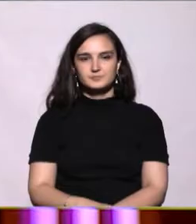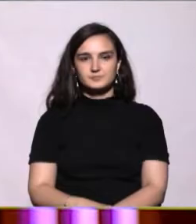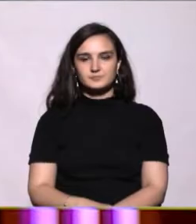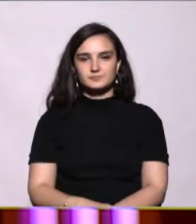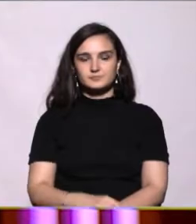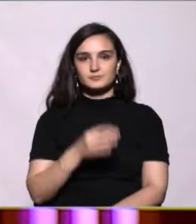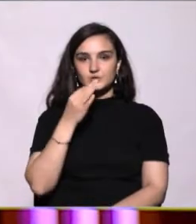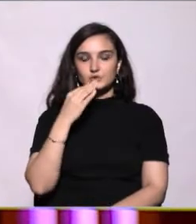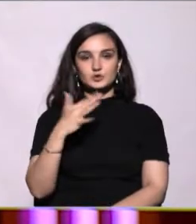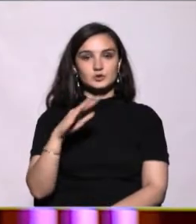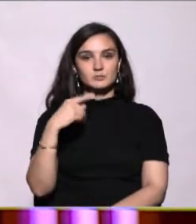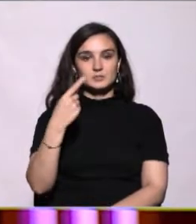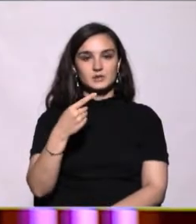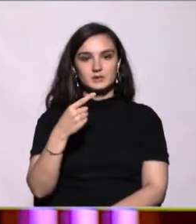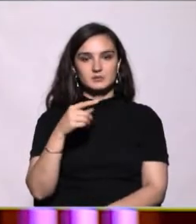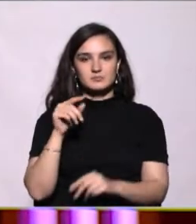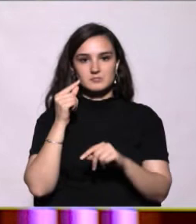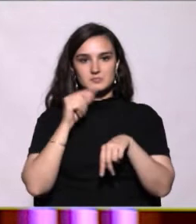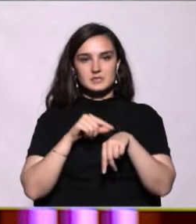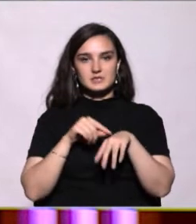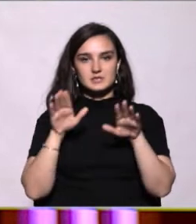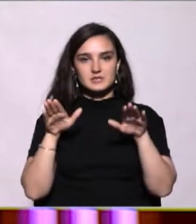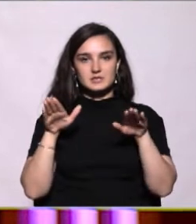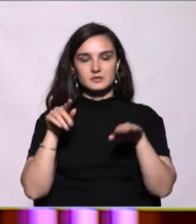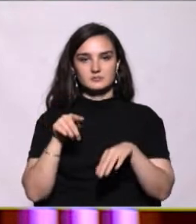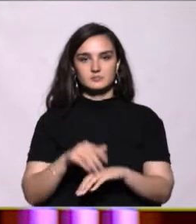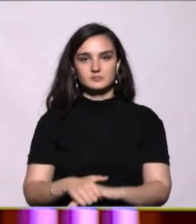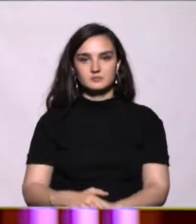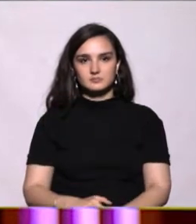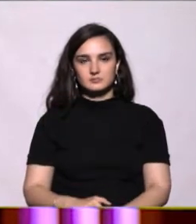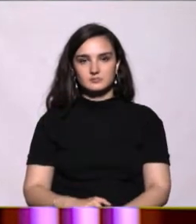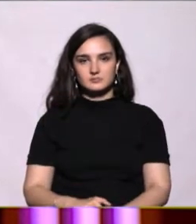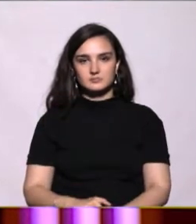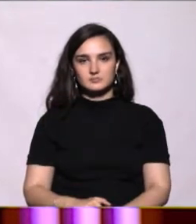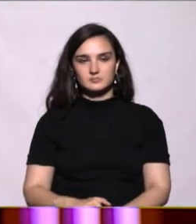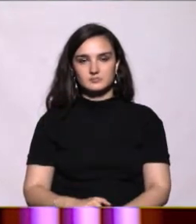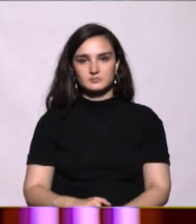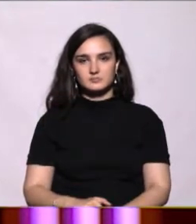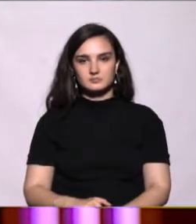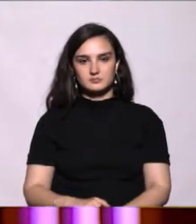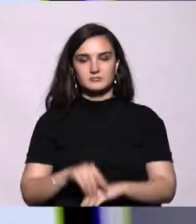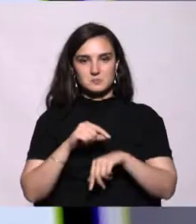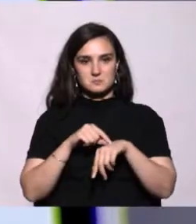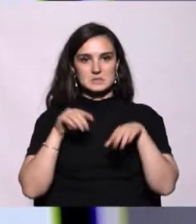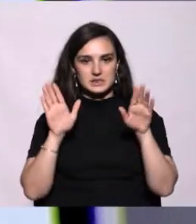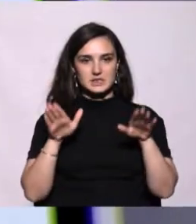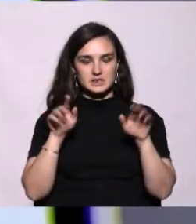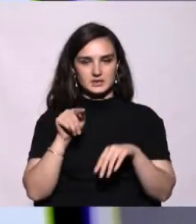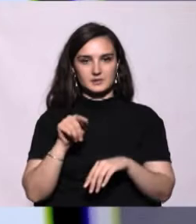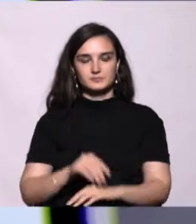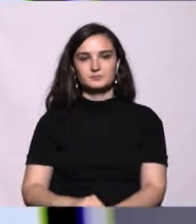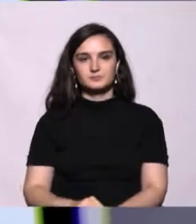Okay, next one. Bzzz, bzzz. It's an insect.